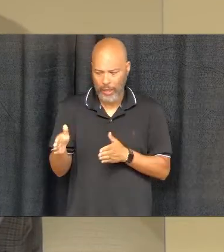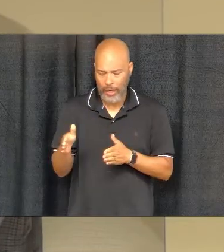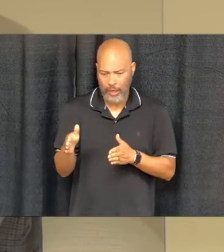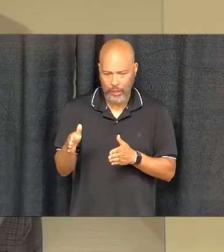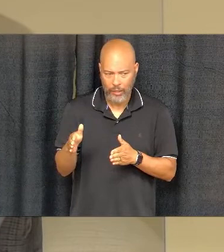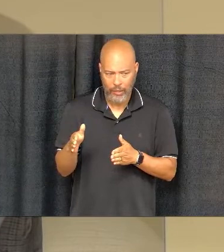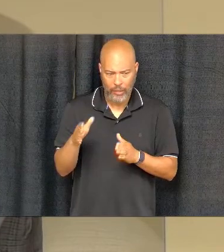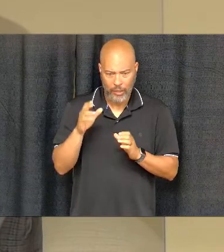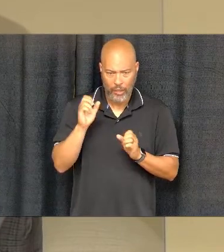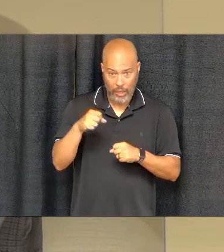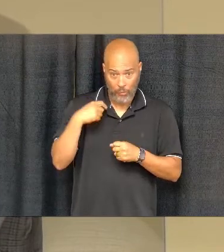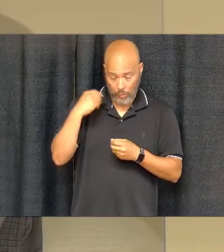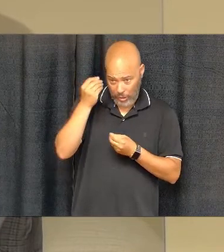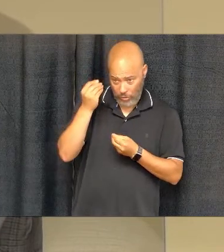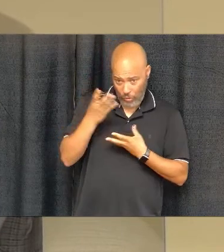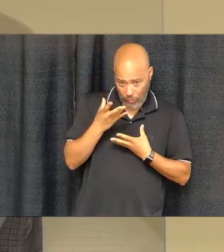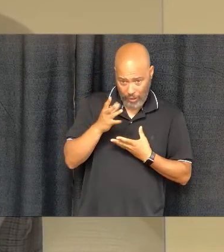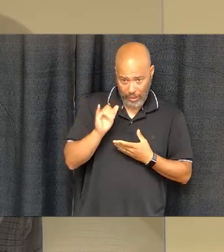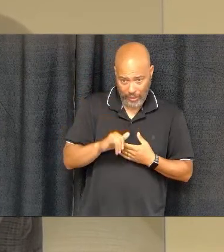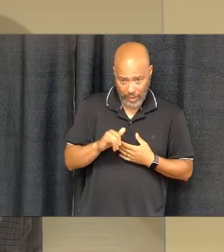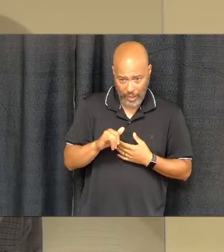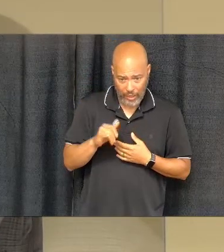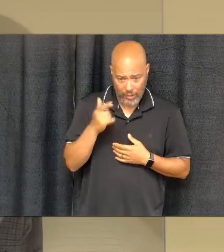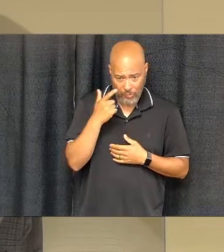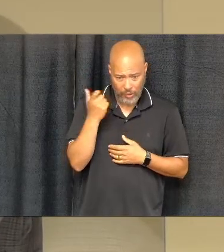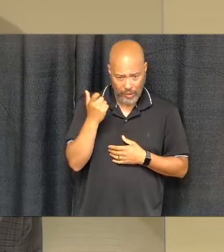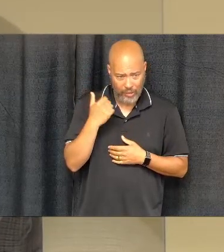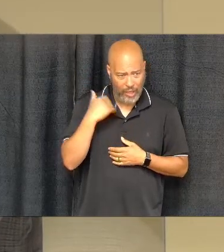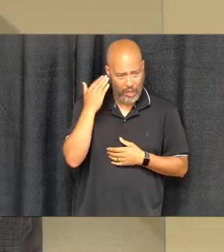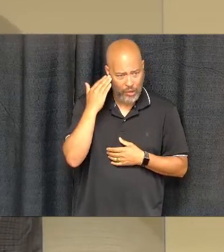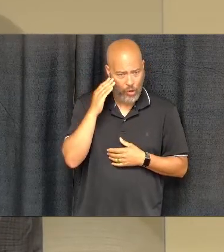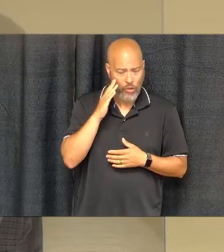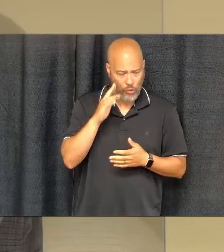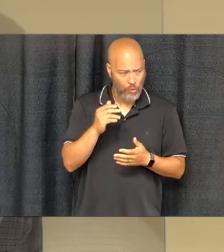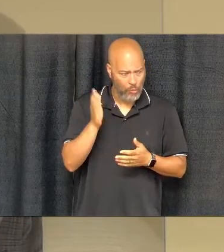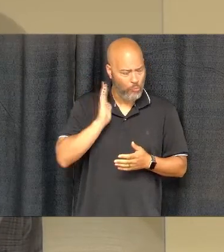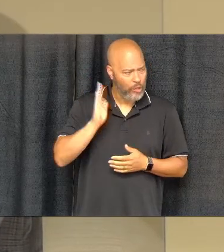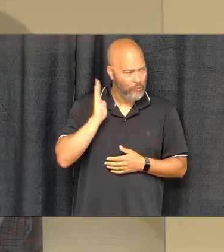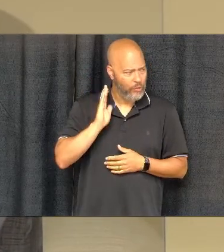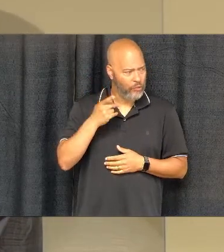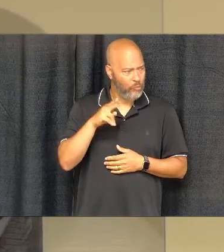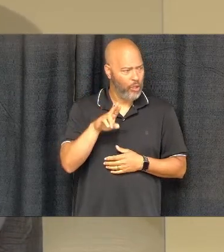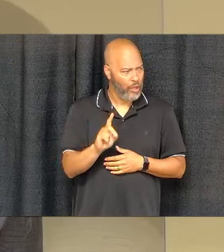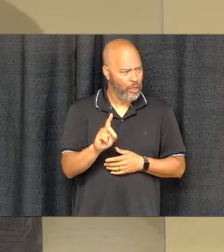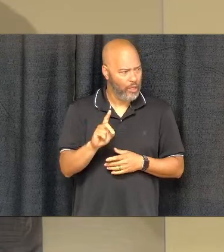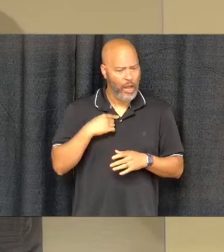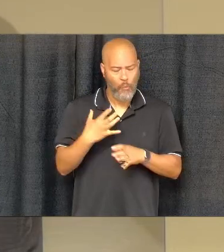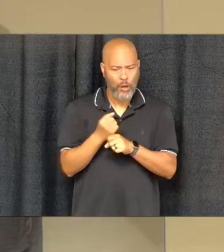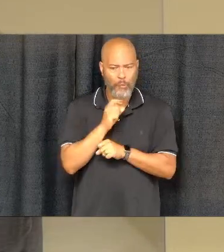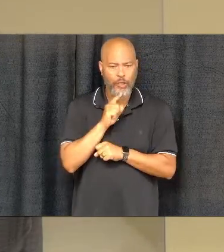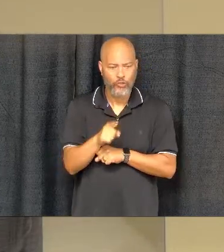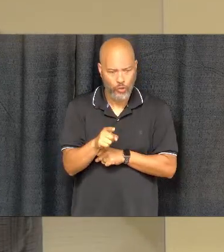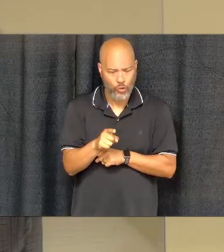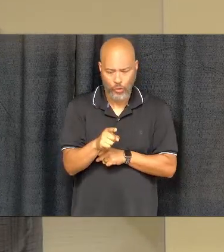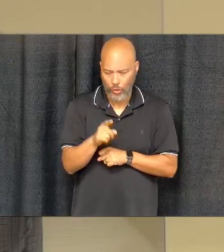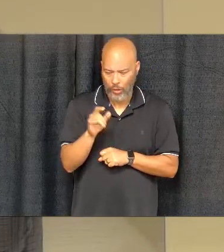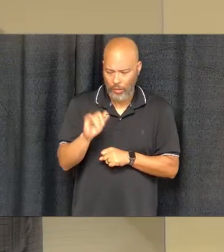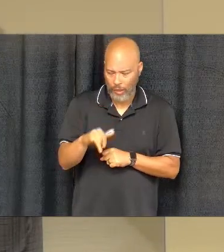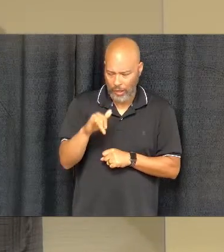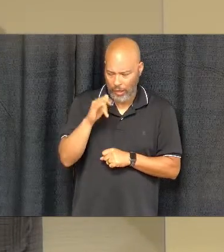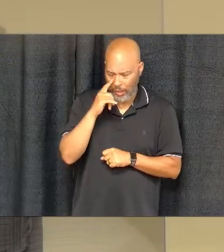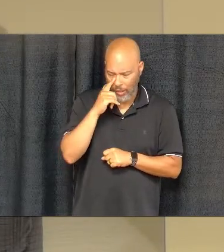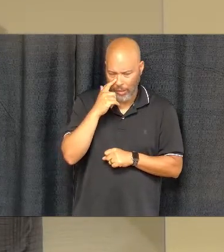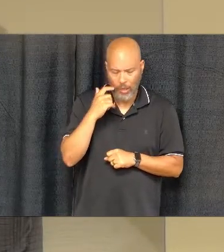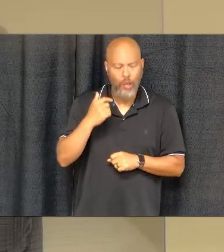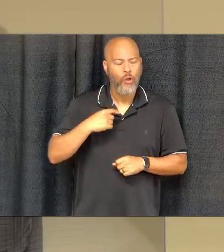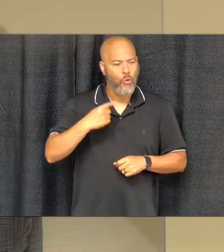we be notified of that? Because I know there's been a previous PUD, and I want to make sure that,